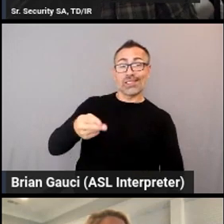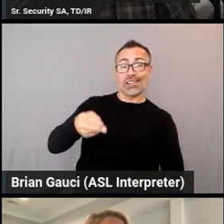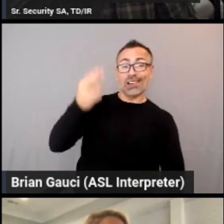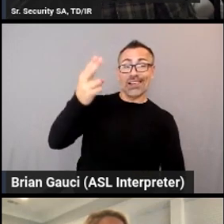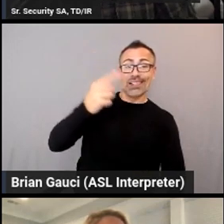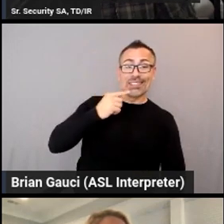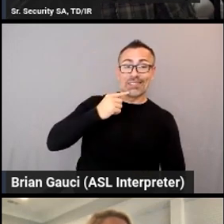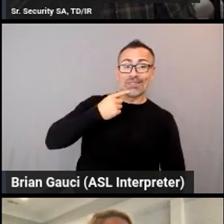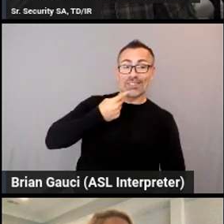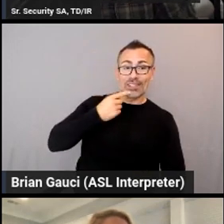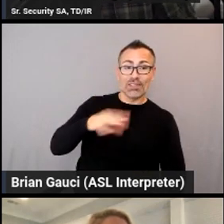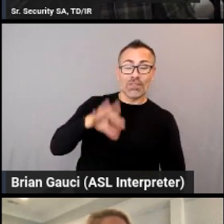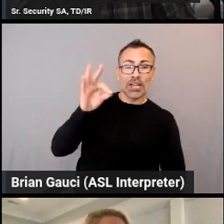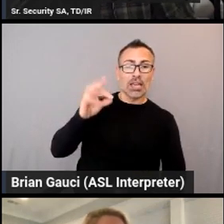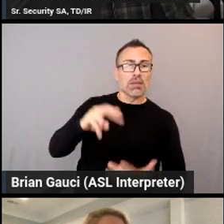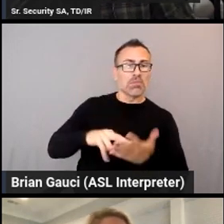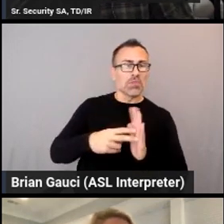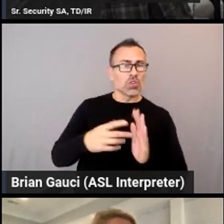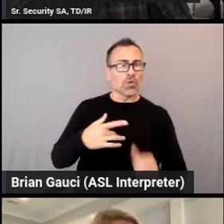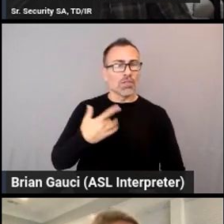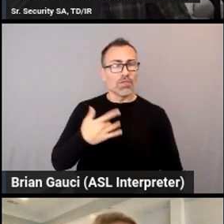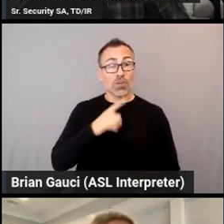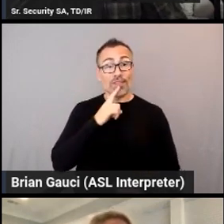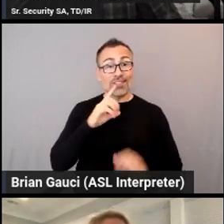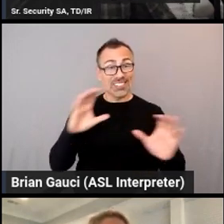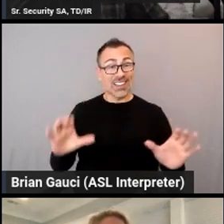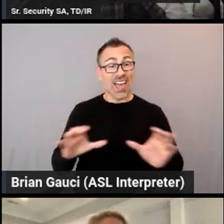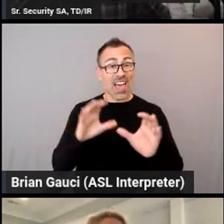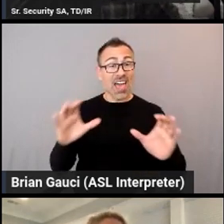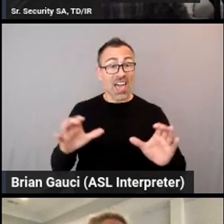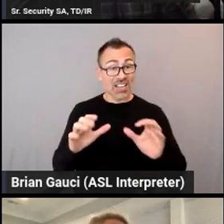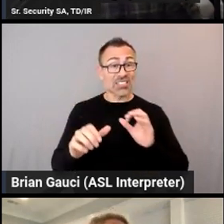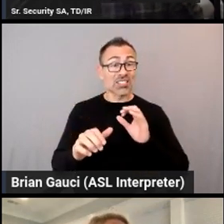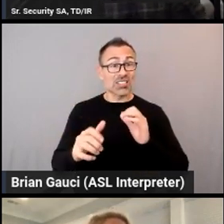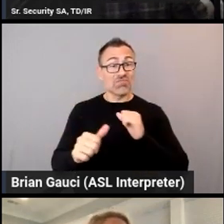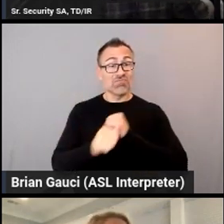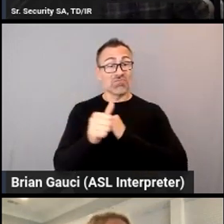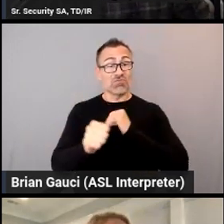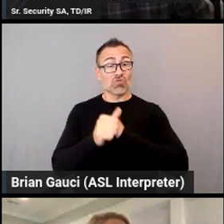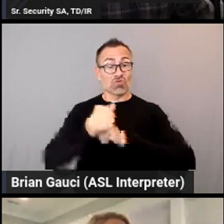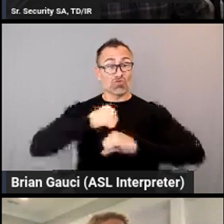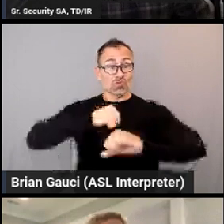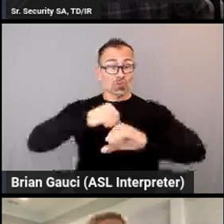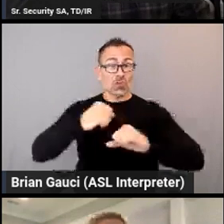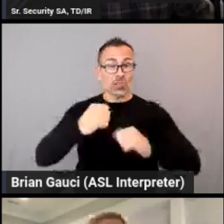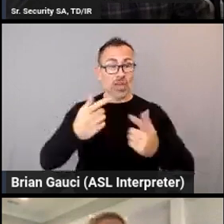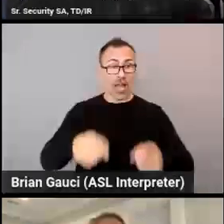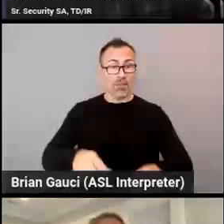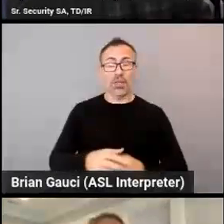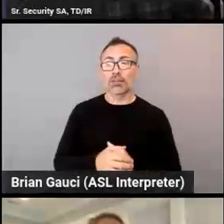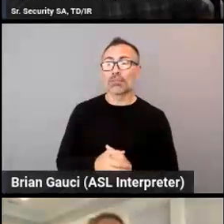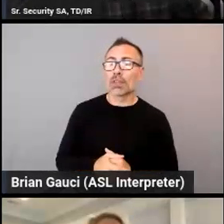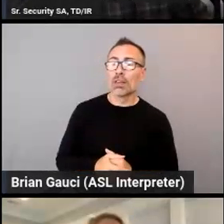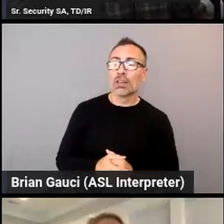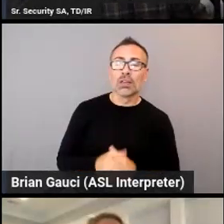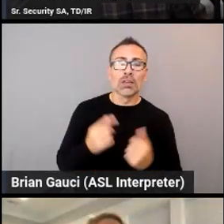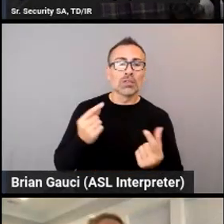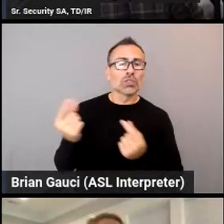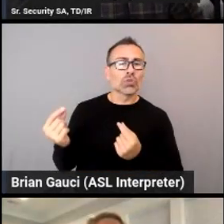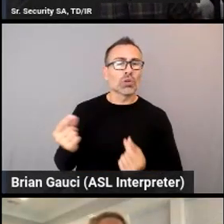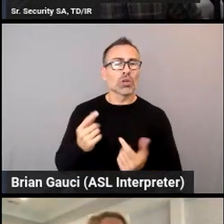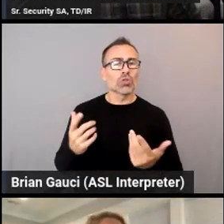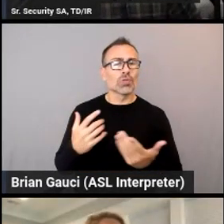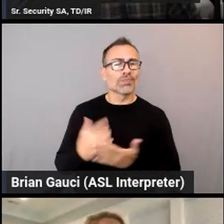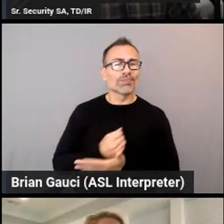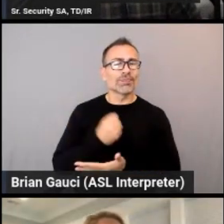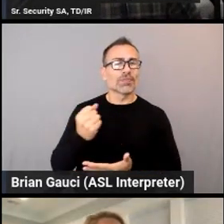feel like there's an active security event within your environment. So what you can do to leverage detective,